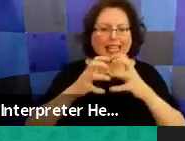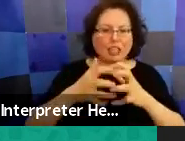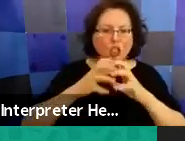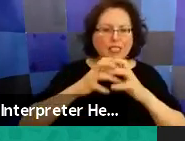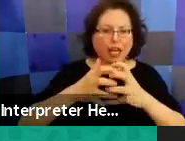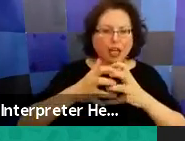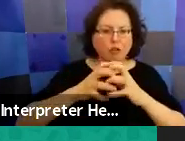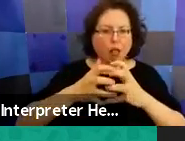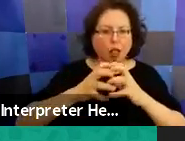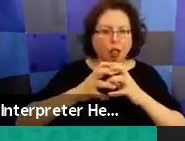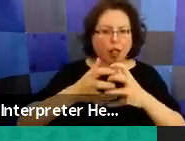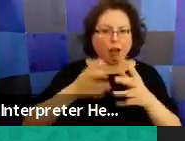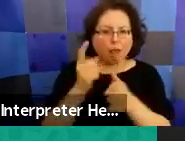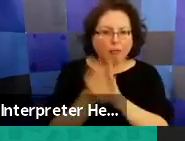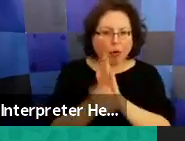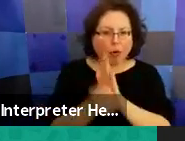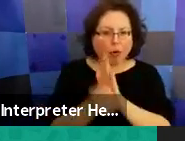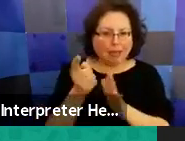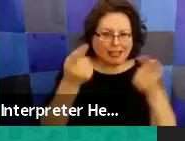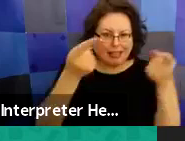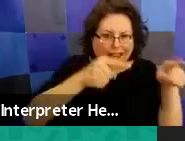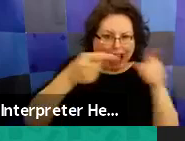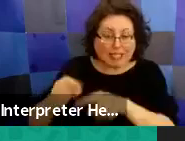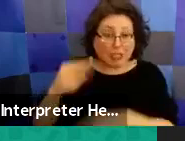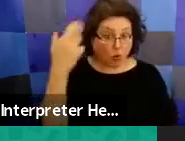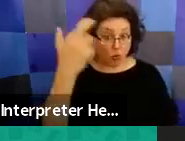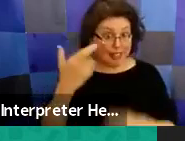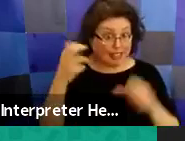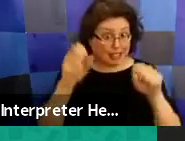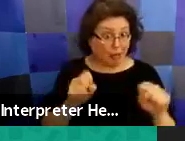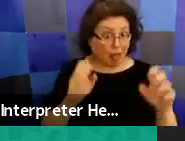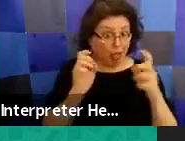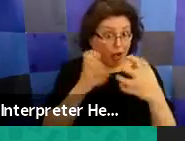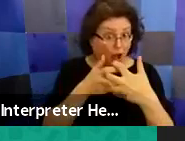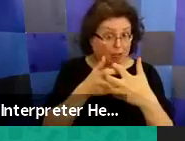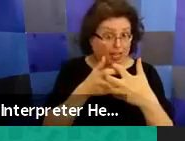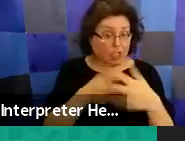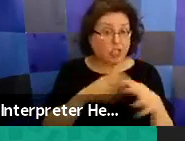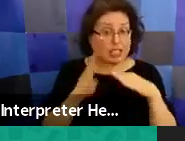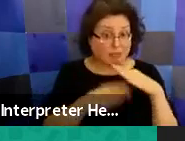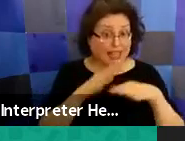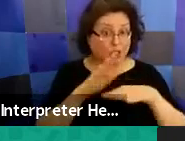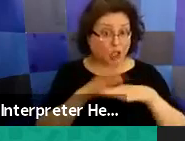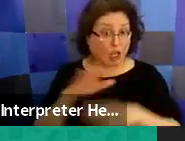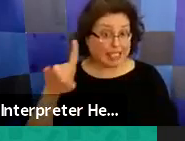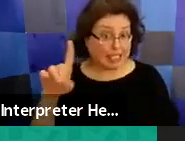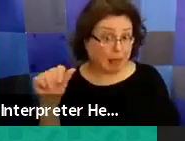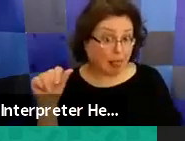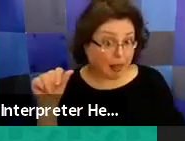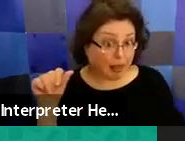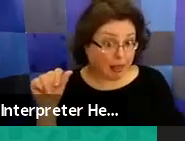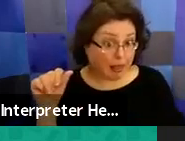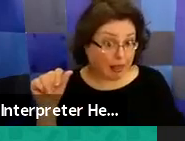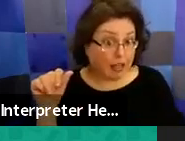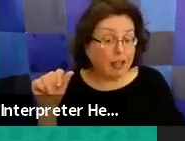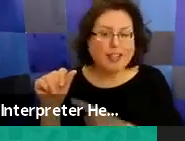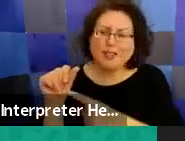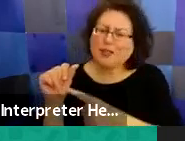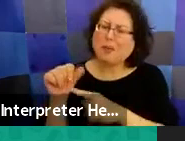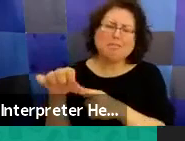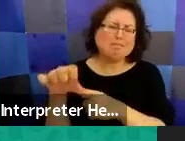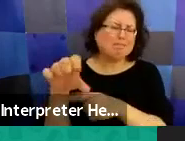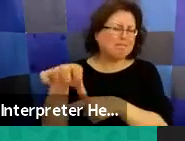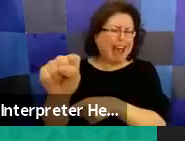are happening. So a reasonable accommodation is based on a disability. And so absolutely survivors of